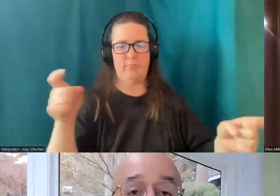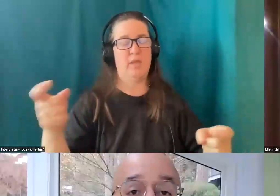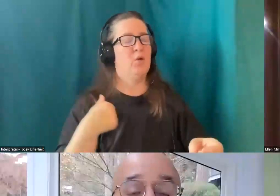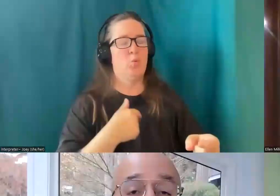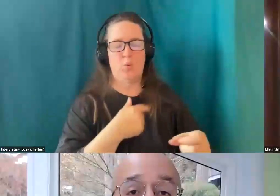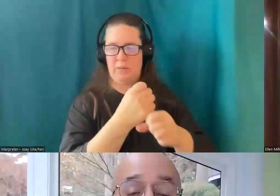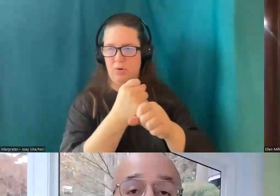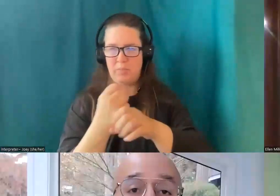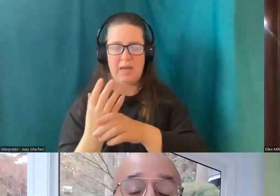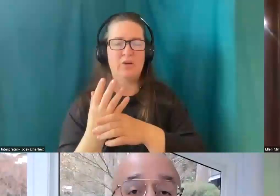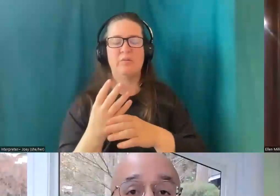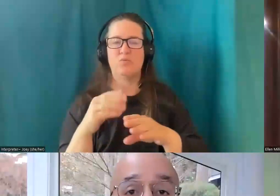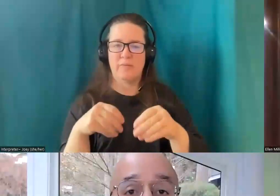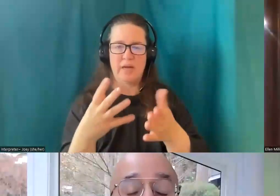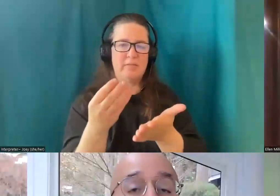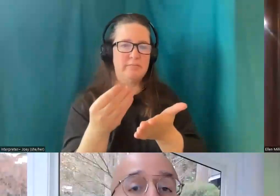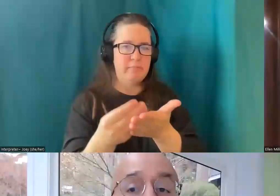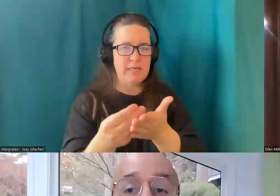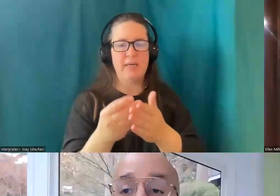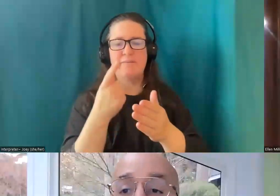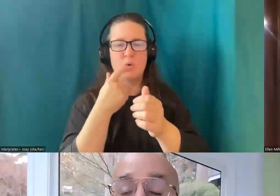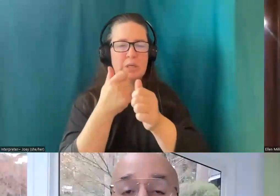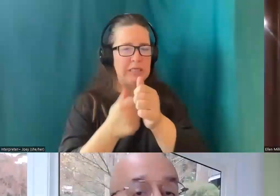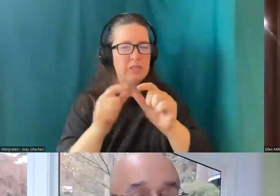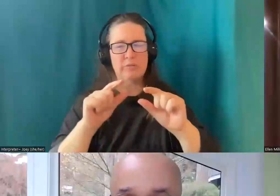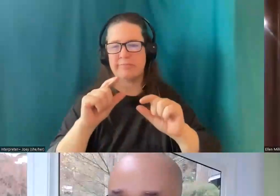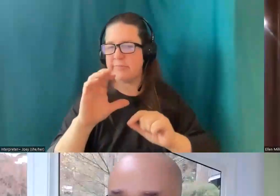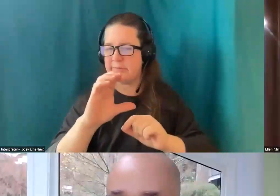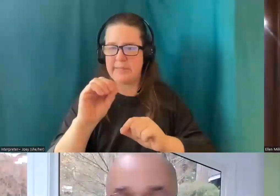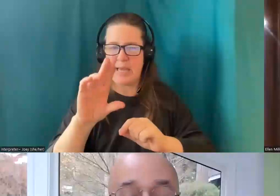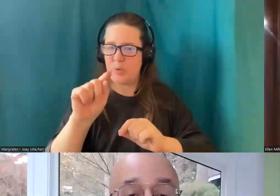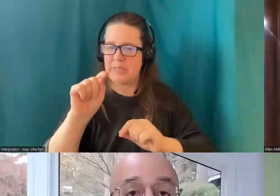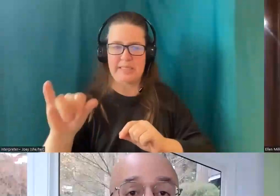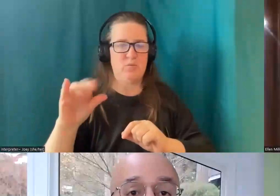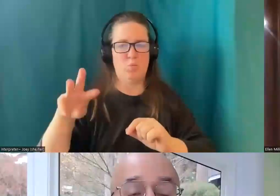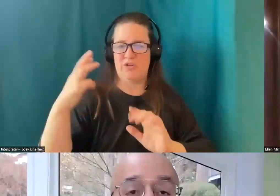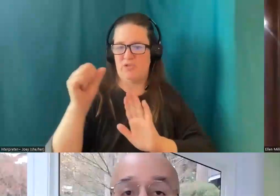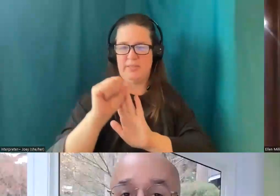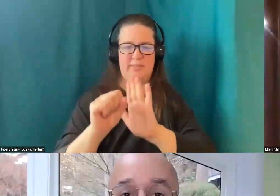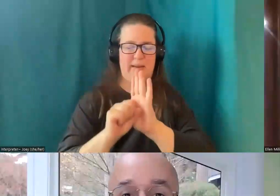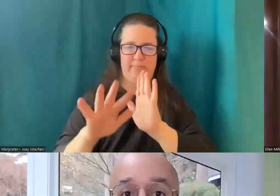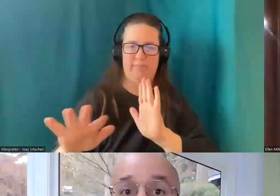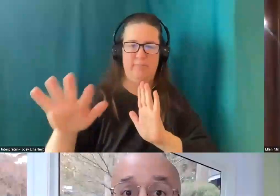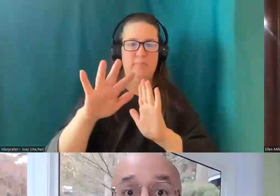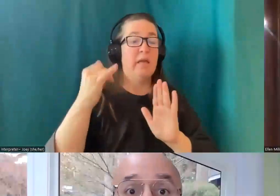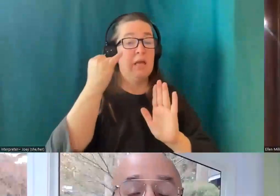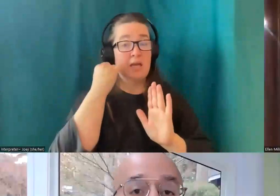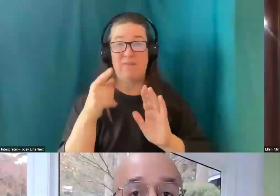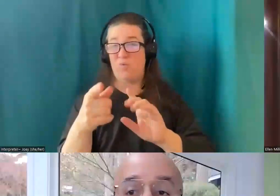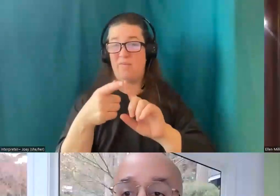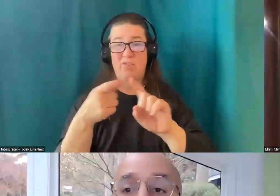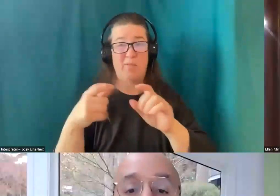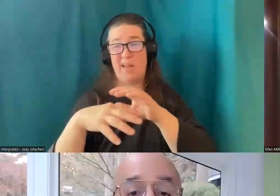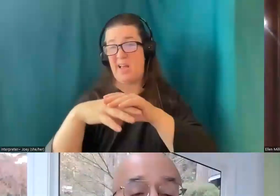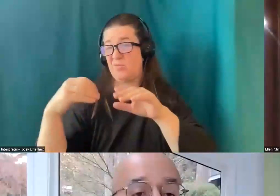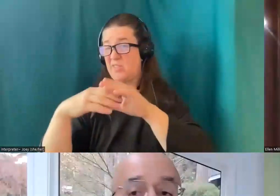every county in Washington State. So please, if you're from an area outside of Greater Puget Sound, we want you